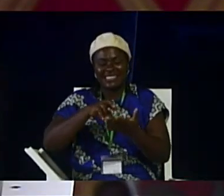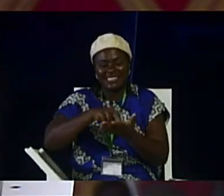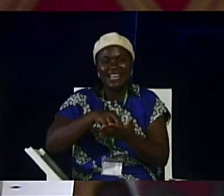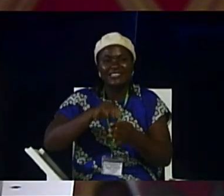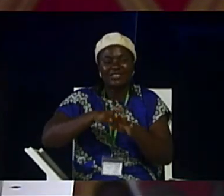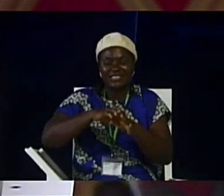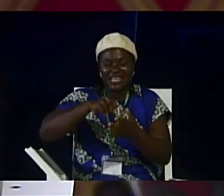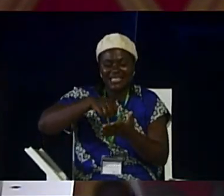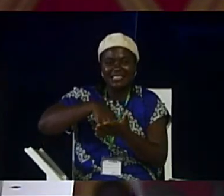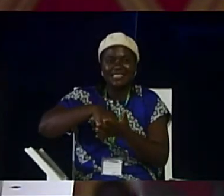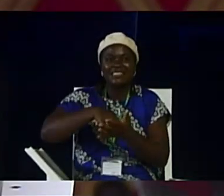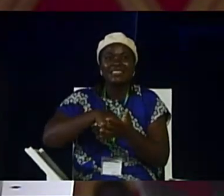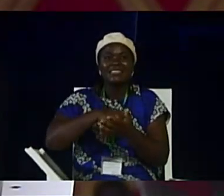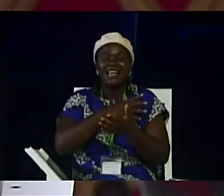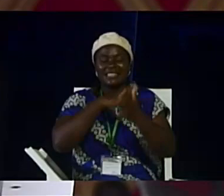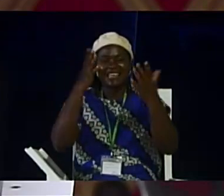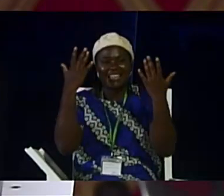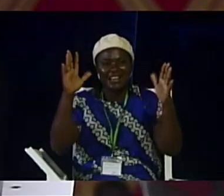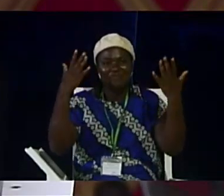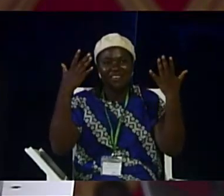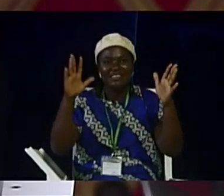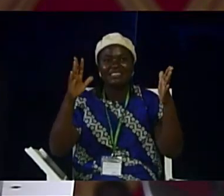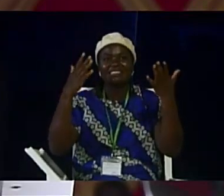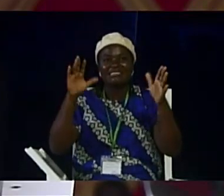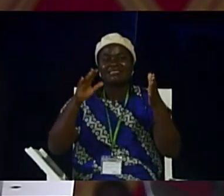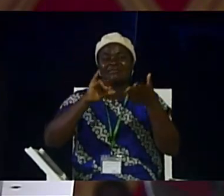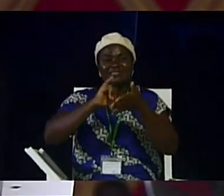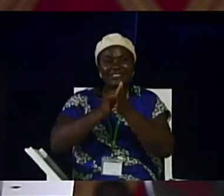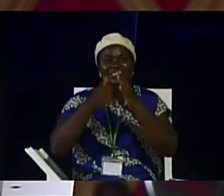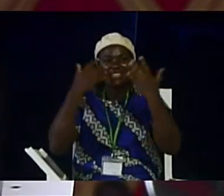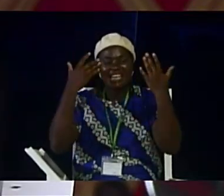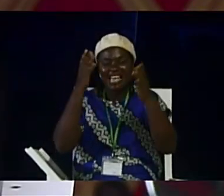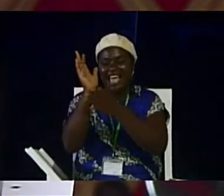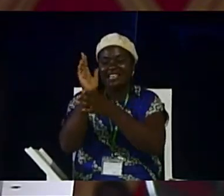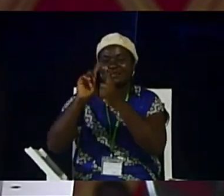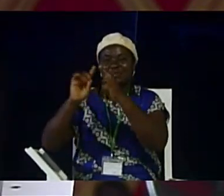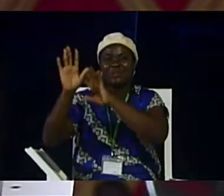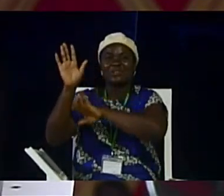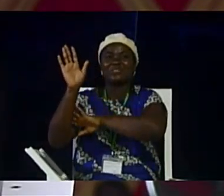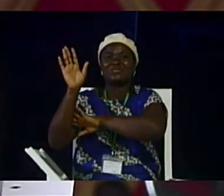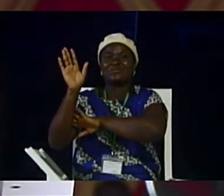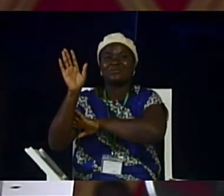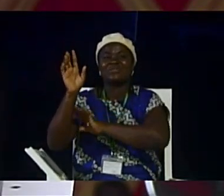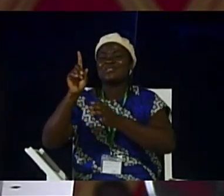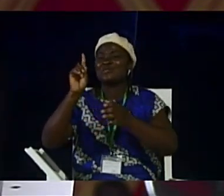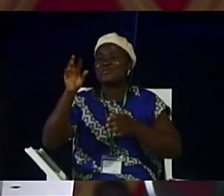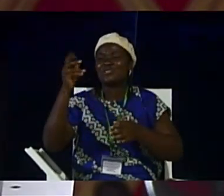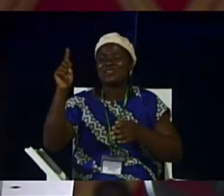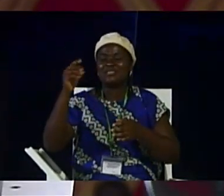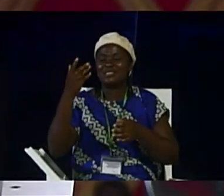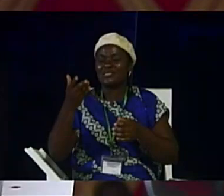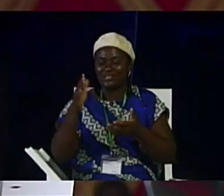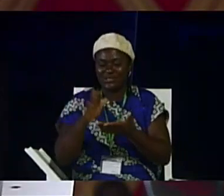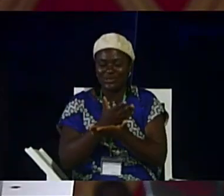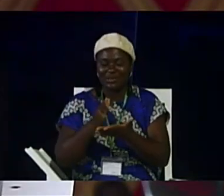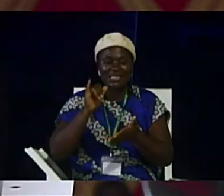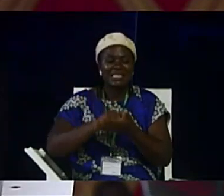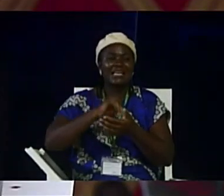feet and clapping those little hands together. One of the songs that she taught